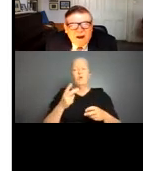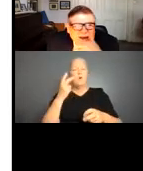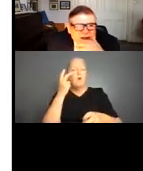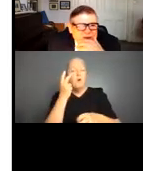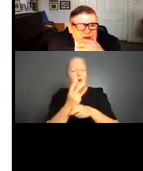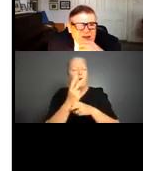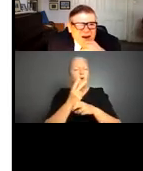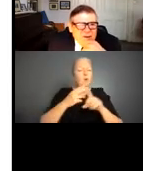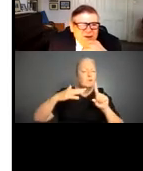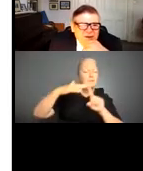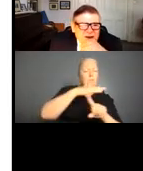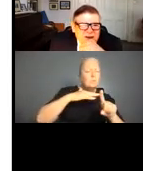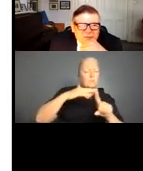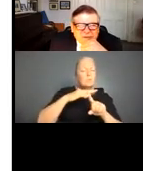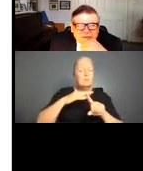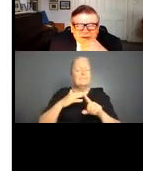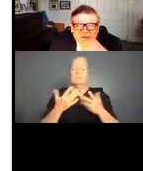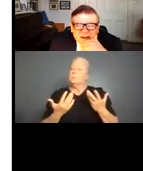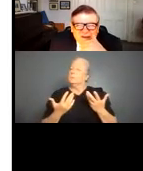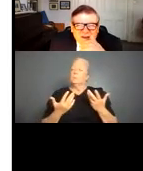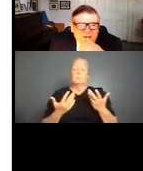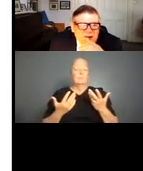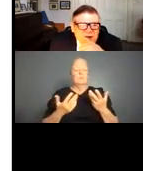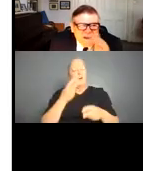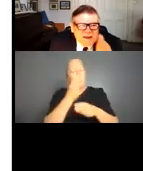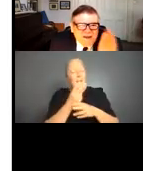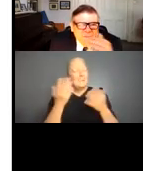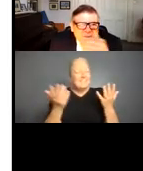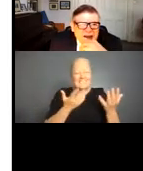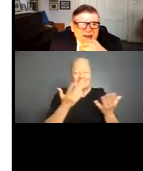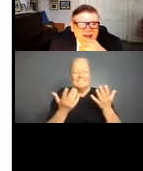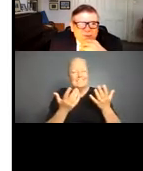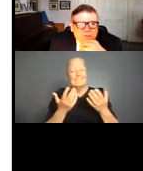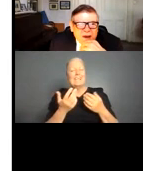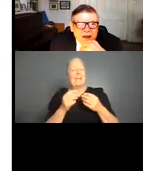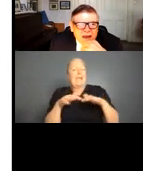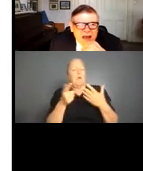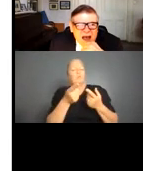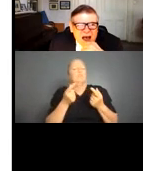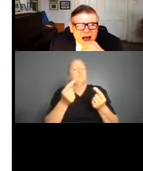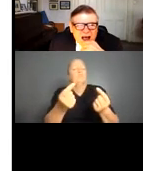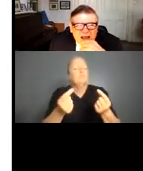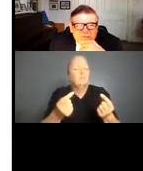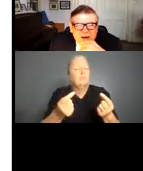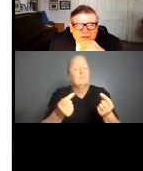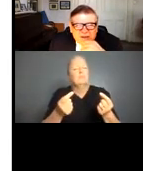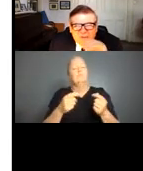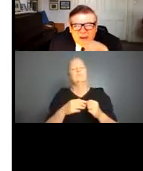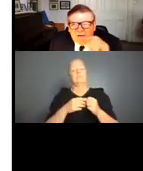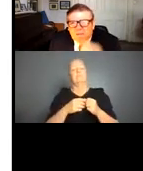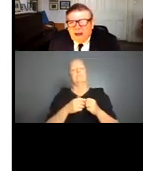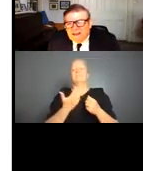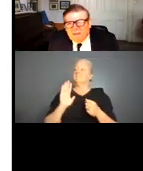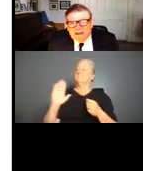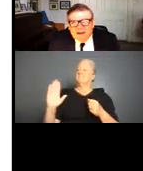not practical to determine the preference of an individual. The best interpretations will be, and preferences